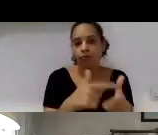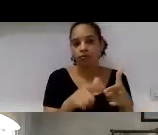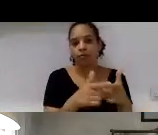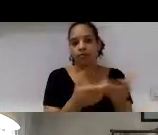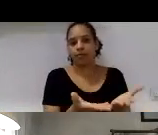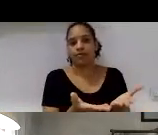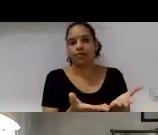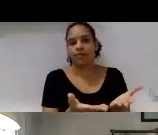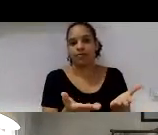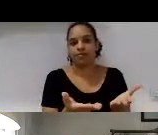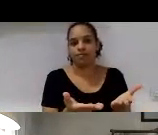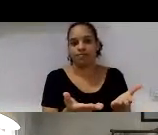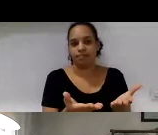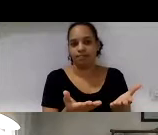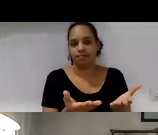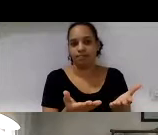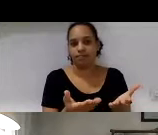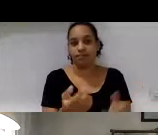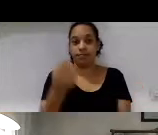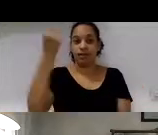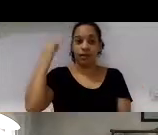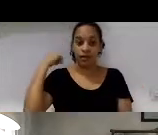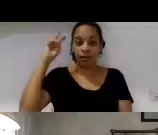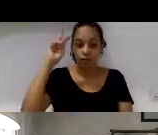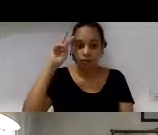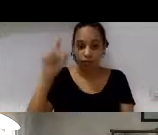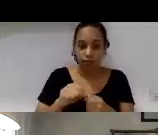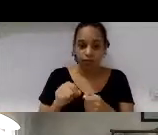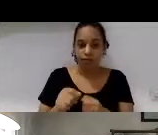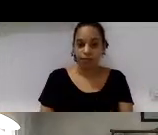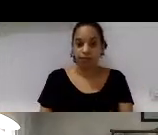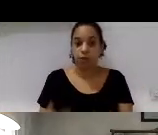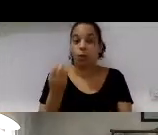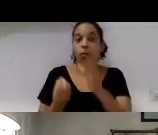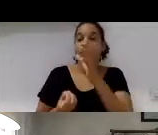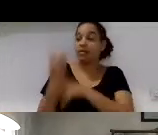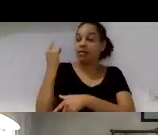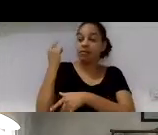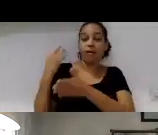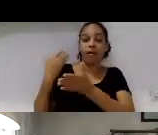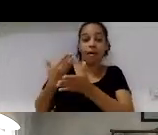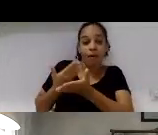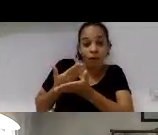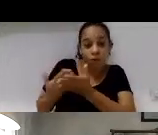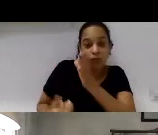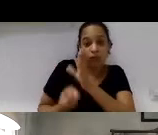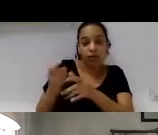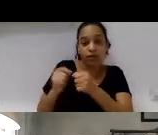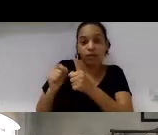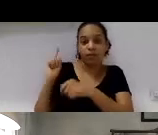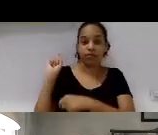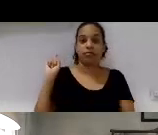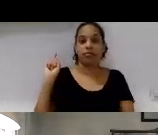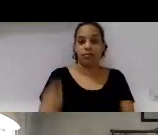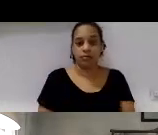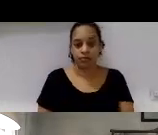What takes place now is a back and forth movement. You look back to find when the germ cell you have in mind